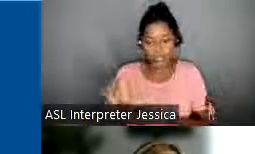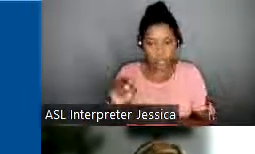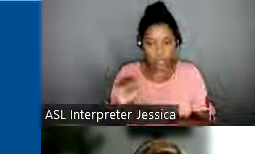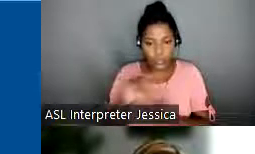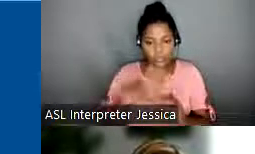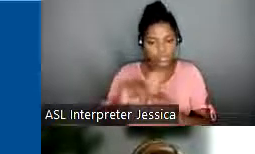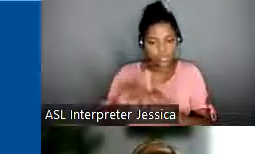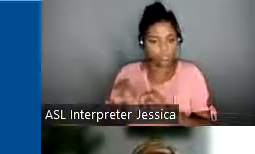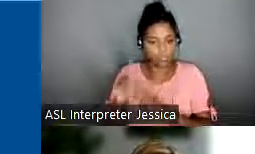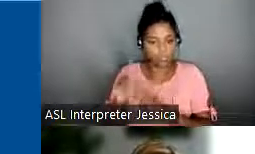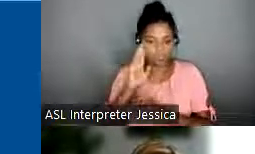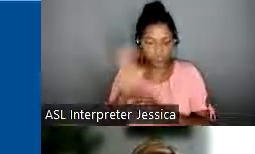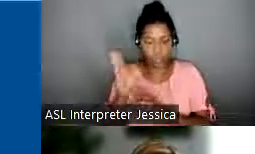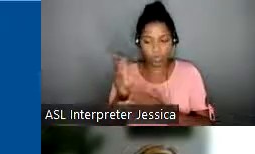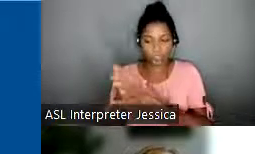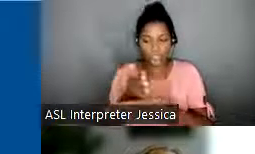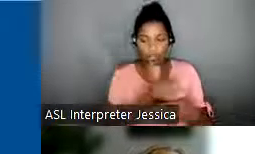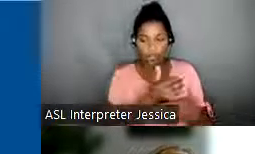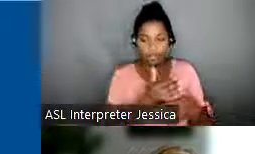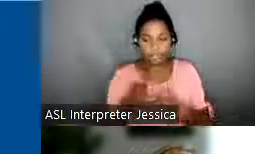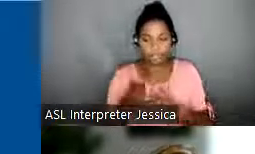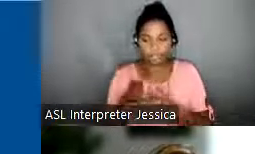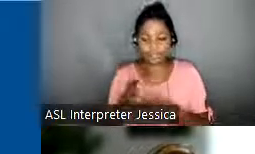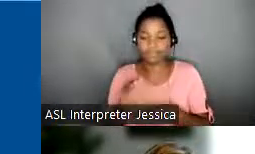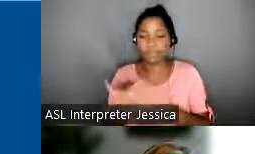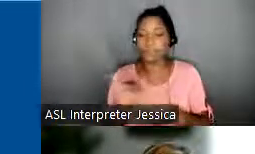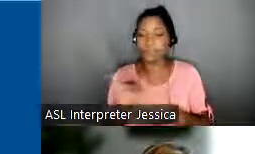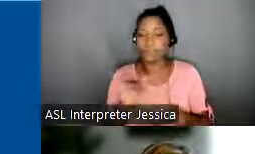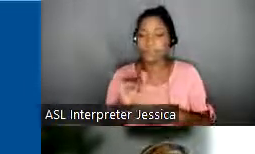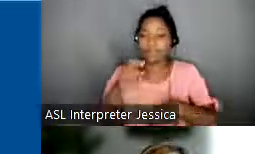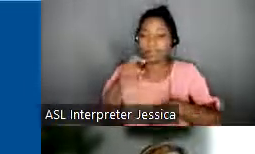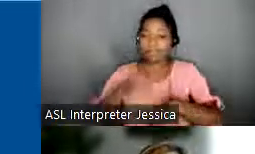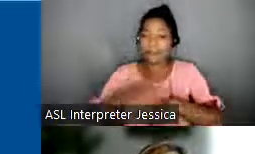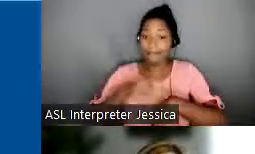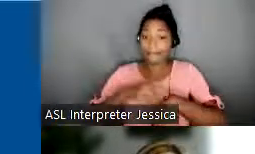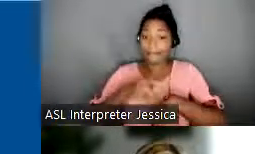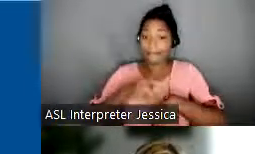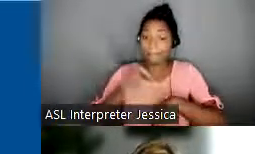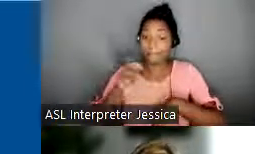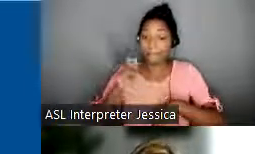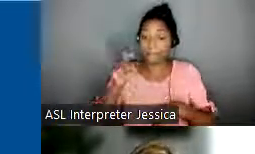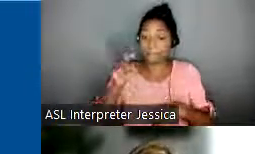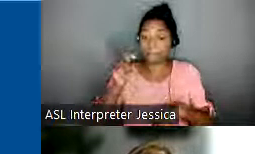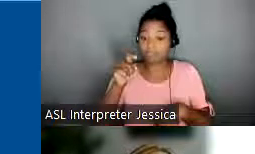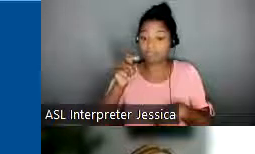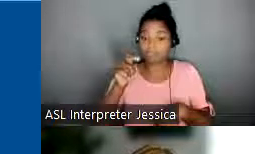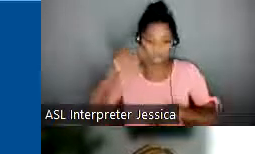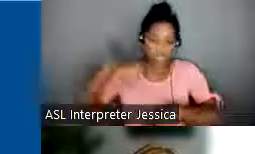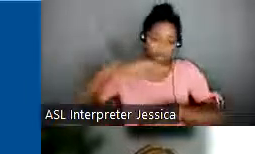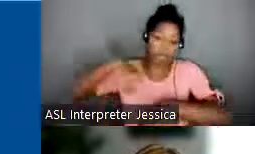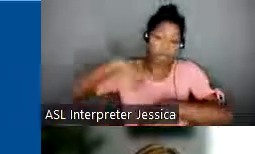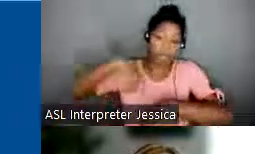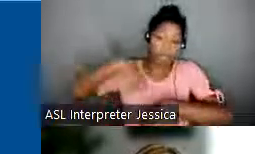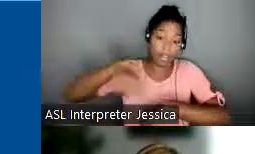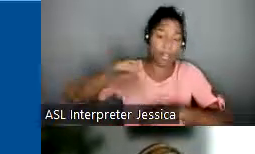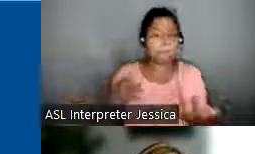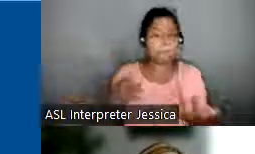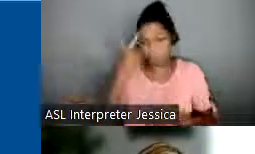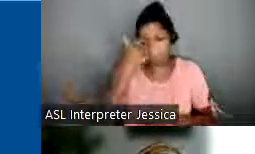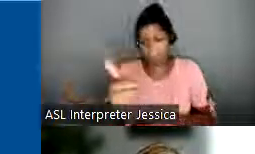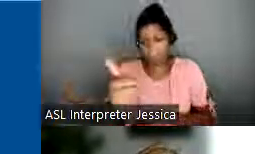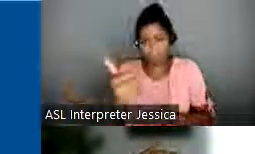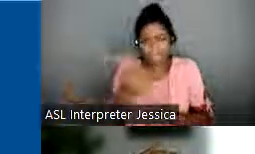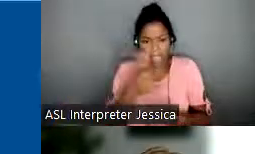Connect. And also there's not a certain time commitment to be a champion. It's as much time as one wants to put into